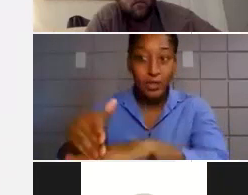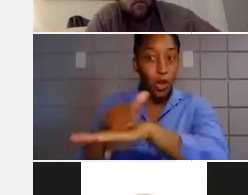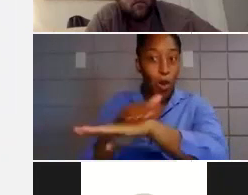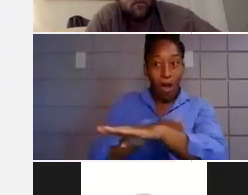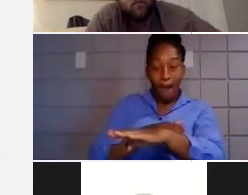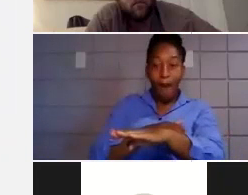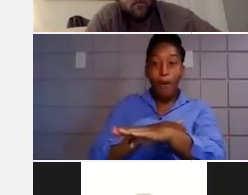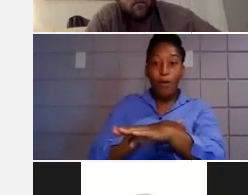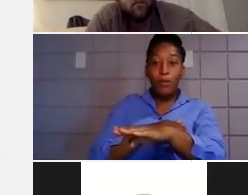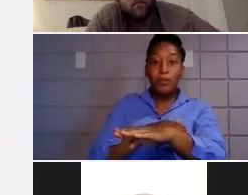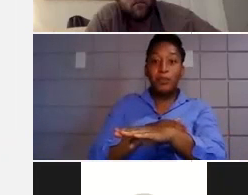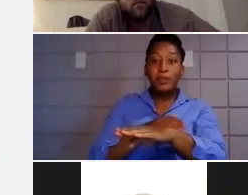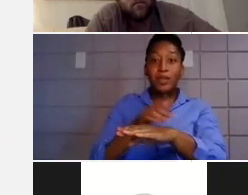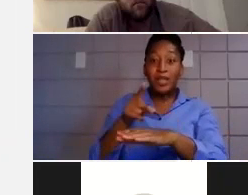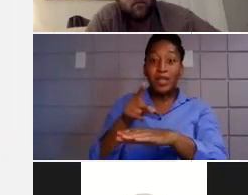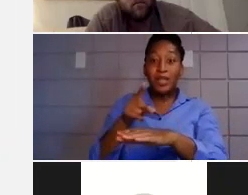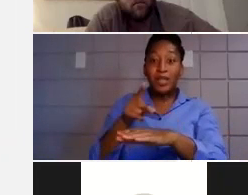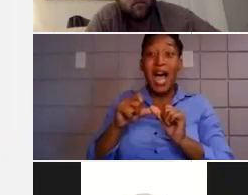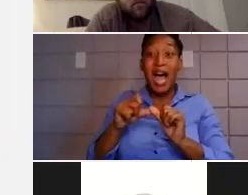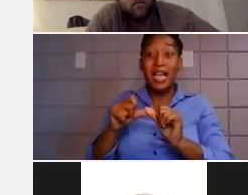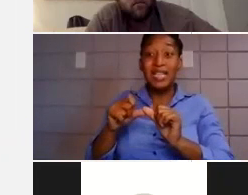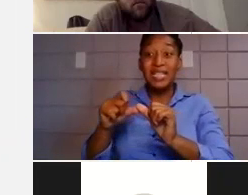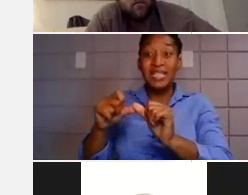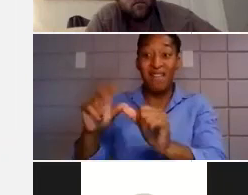the screen, the